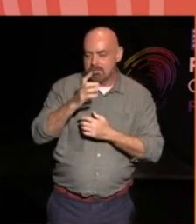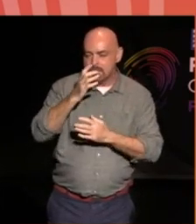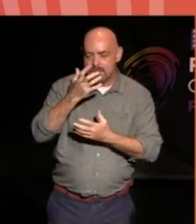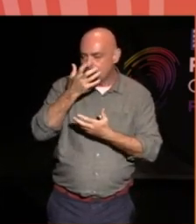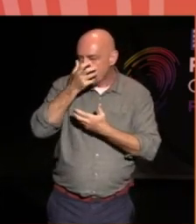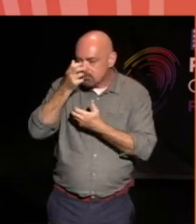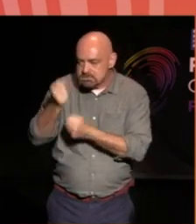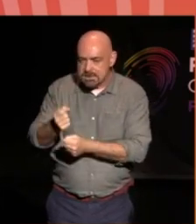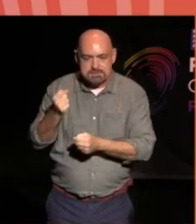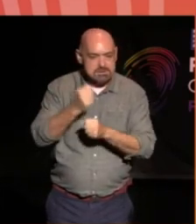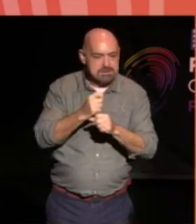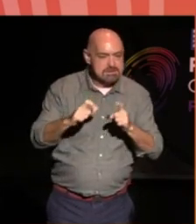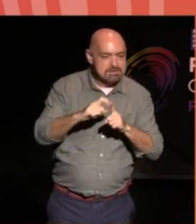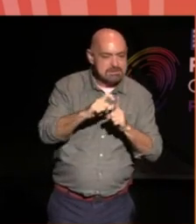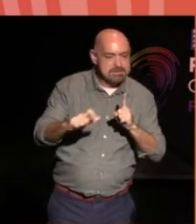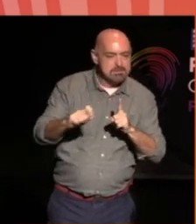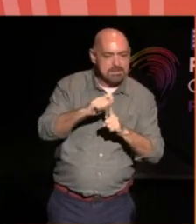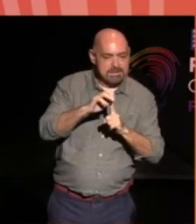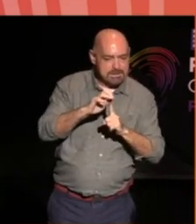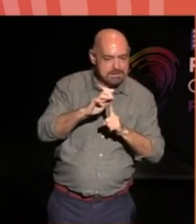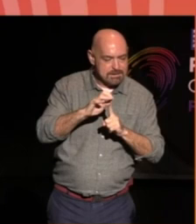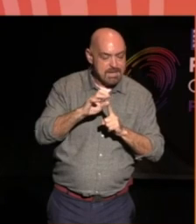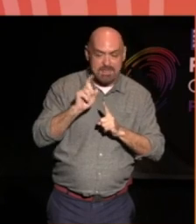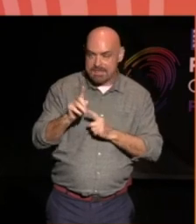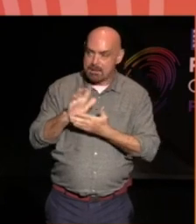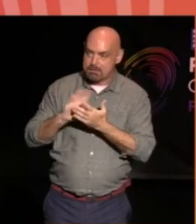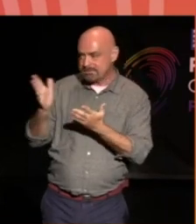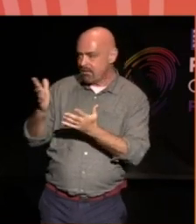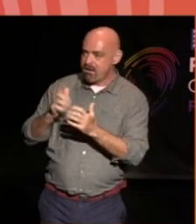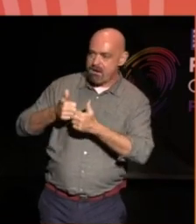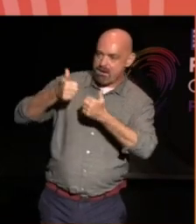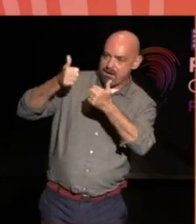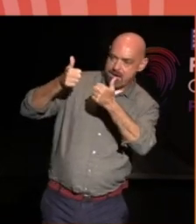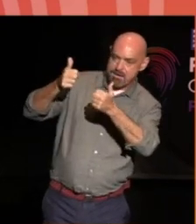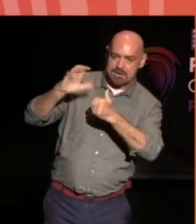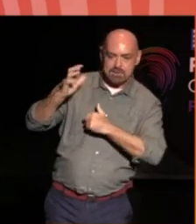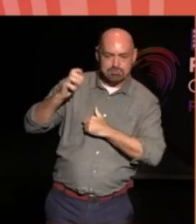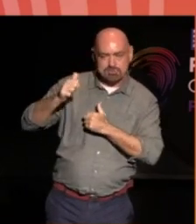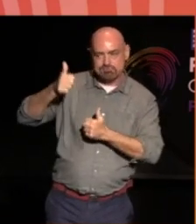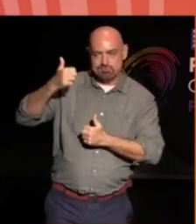national product as a measure of the success of a country.